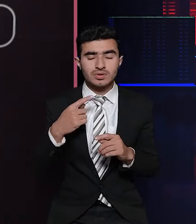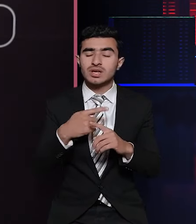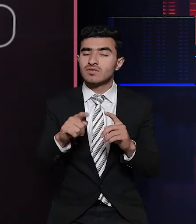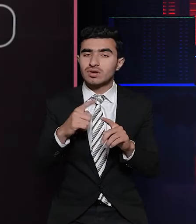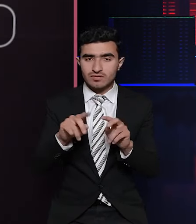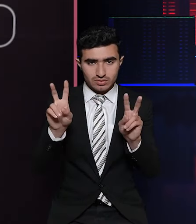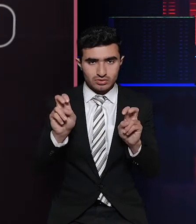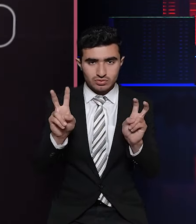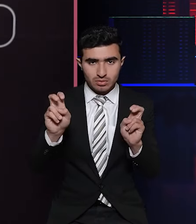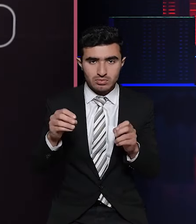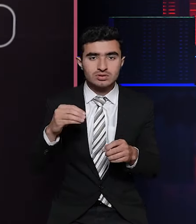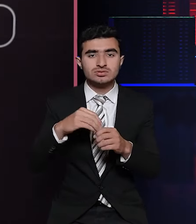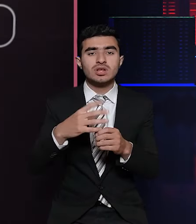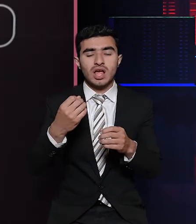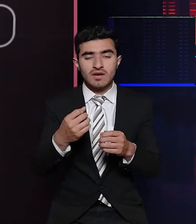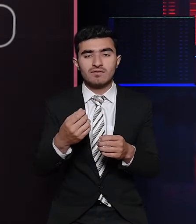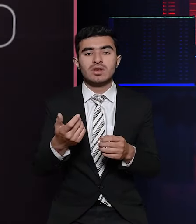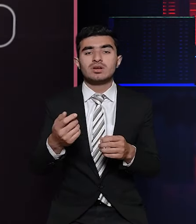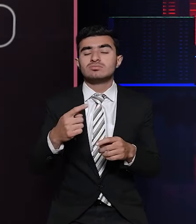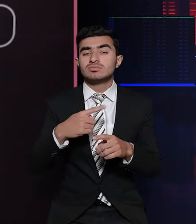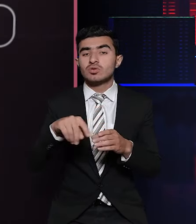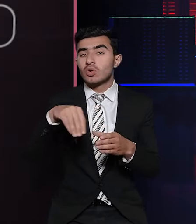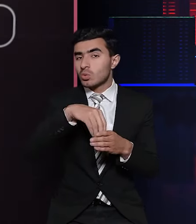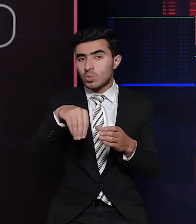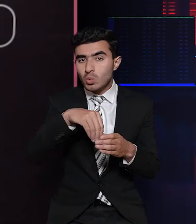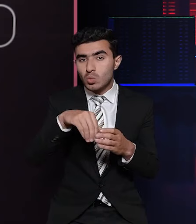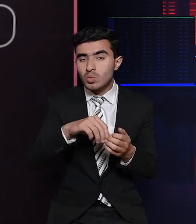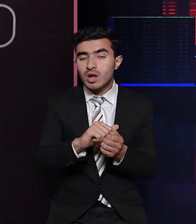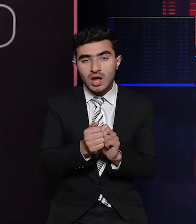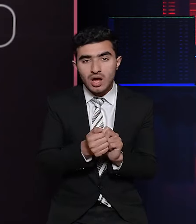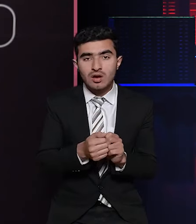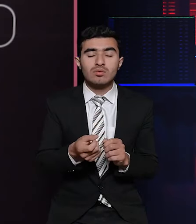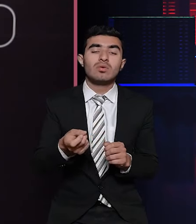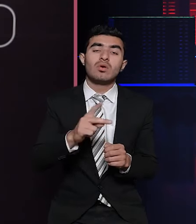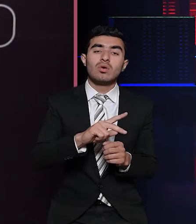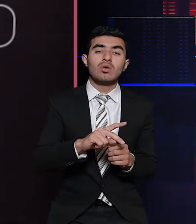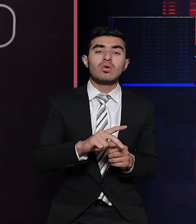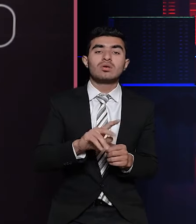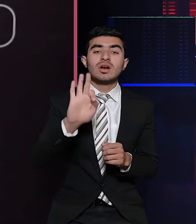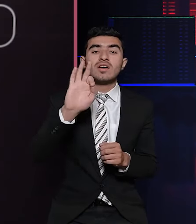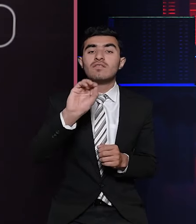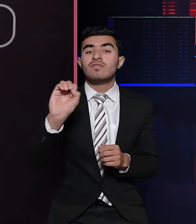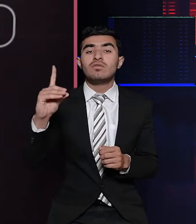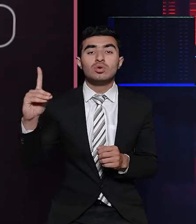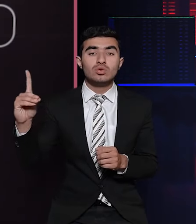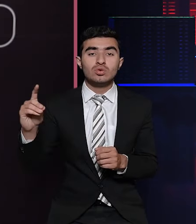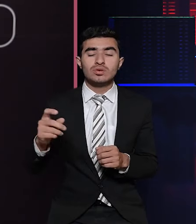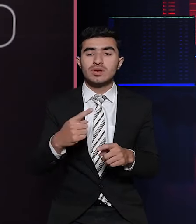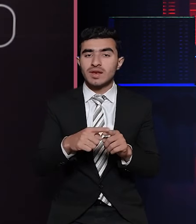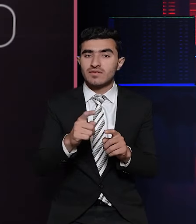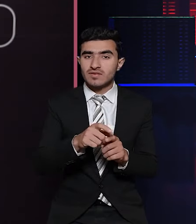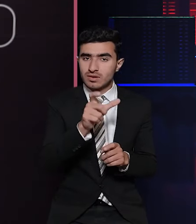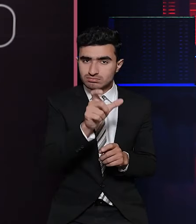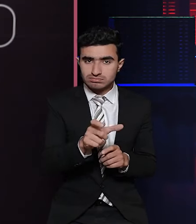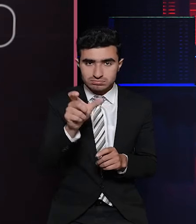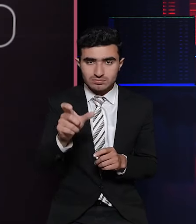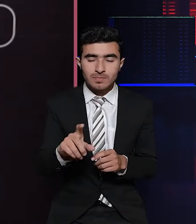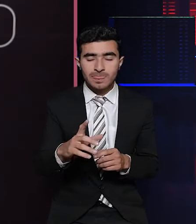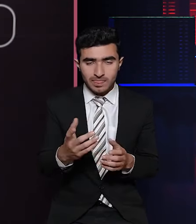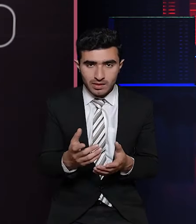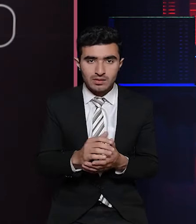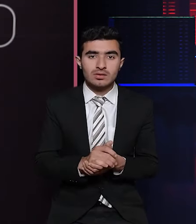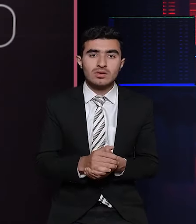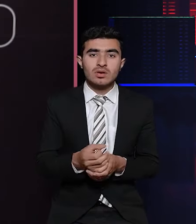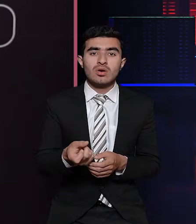range from cooking styles to food products to trainers in, because I'm